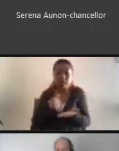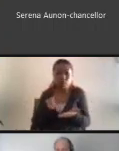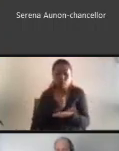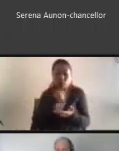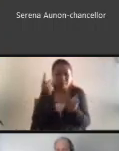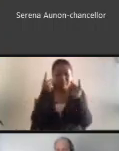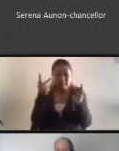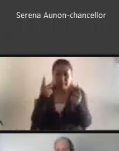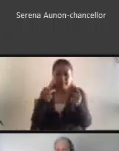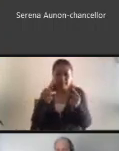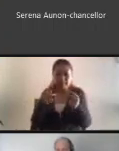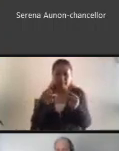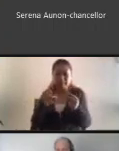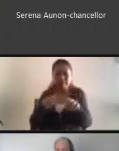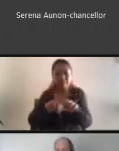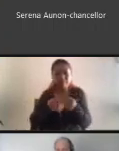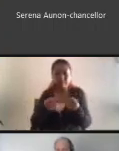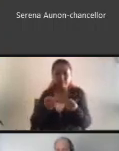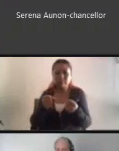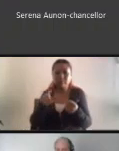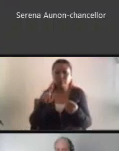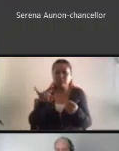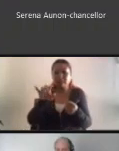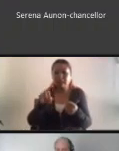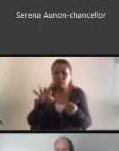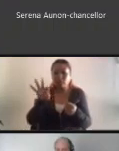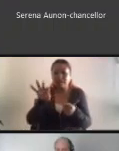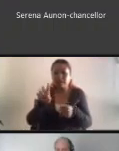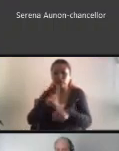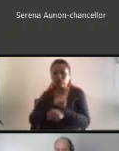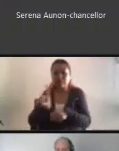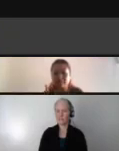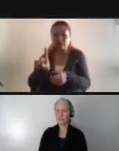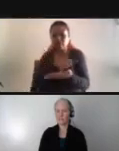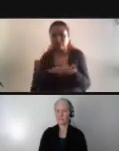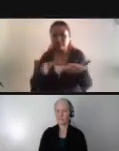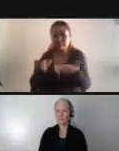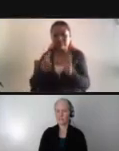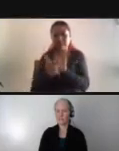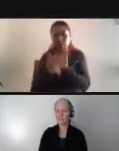a violation of Title IX discrimination, and it would be considered illegal.